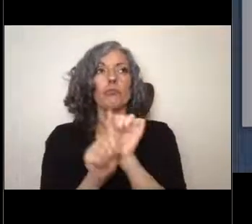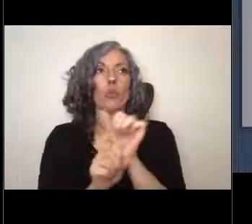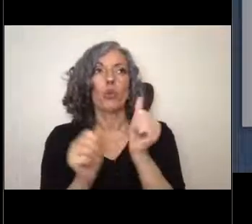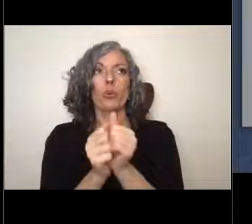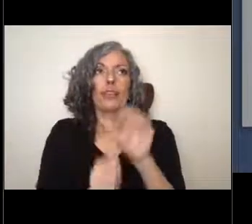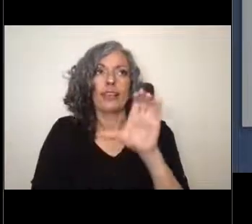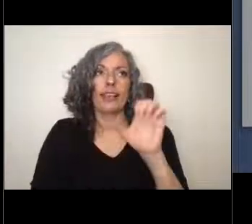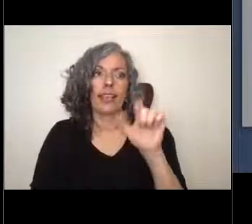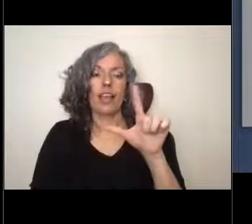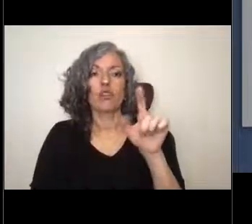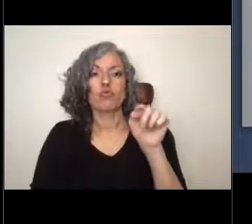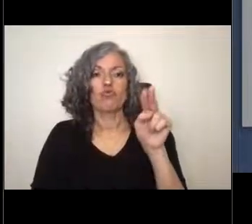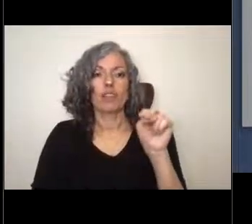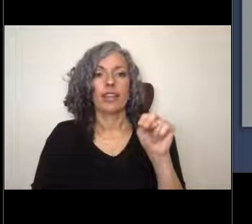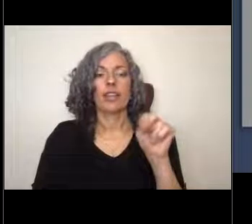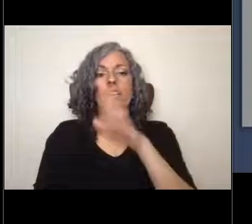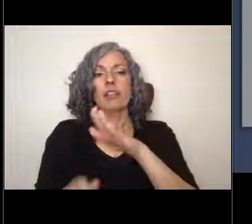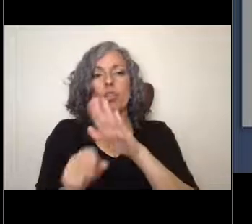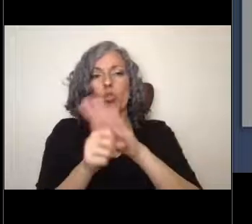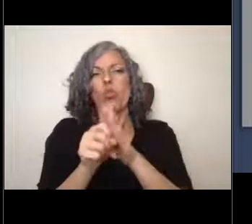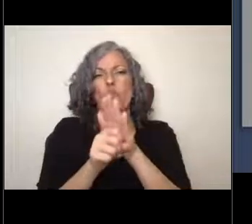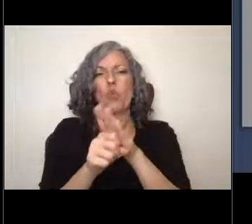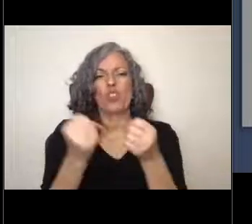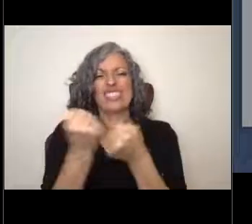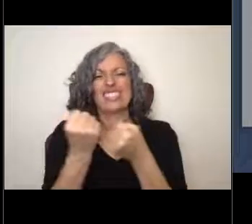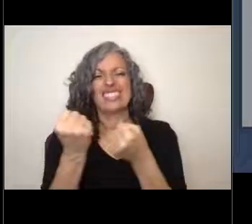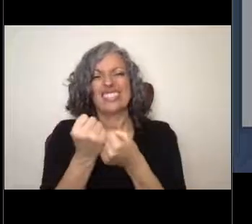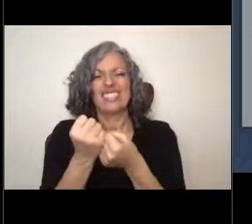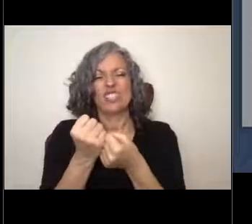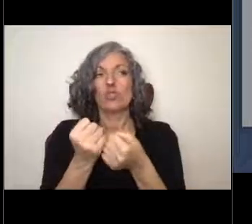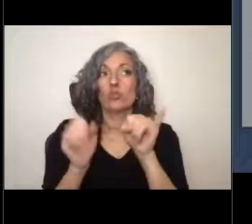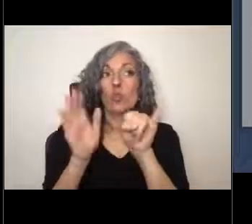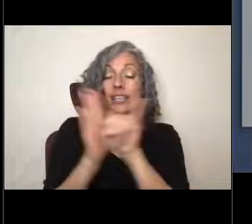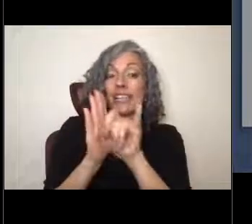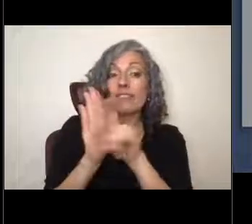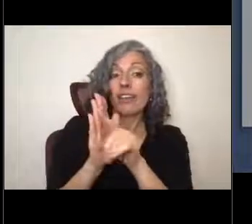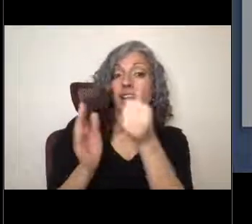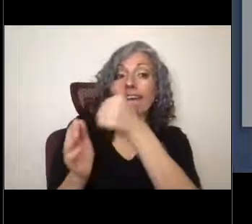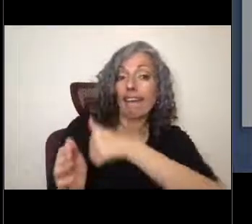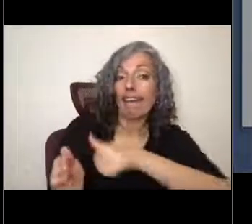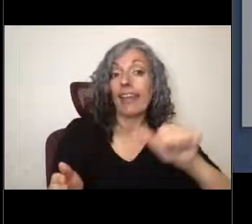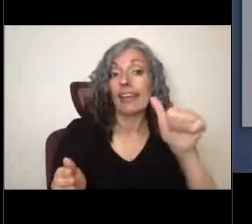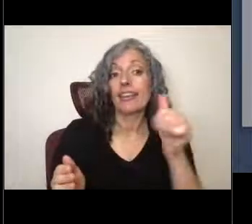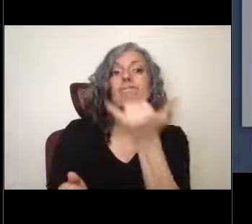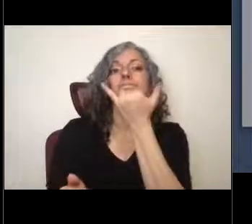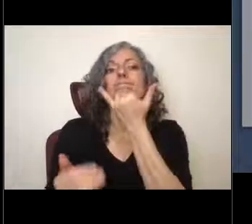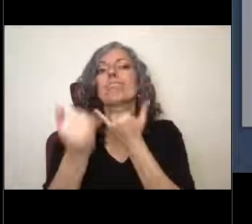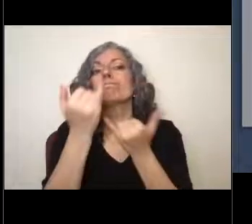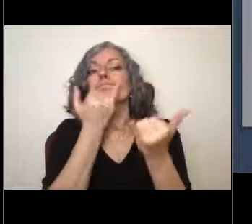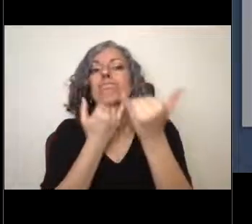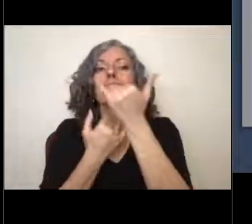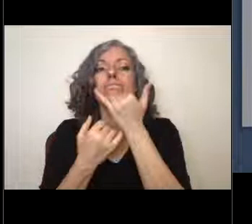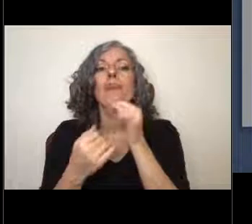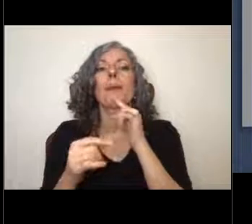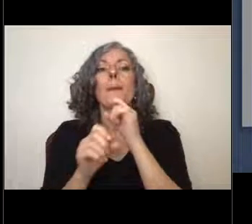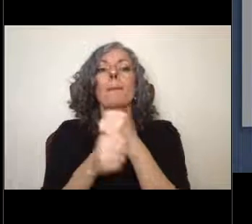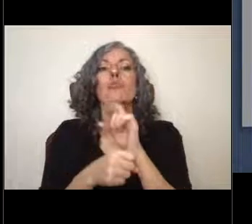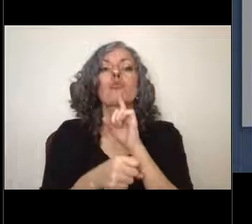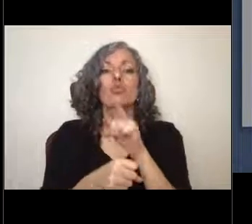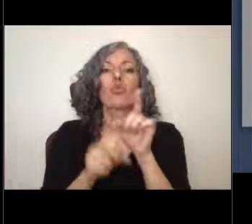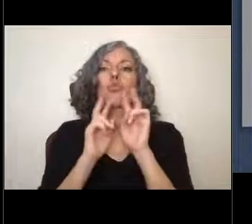Local Assistance to identify any errors and to ensure the accuracy of this report. Caltrans and